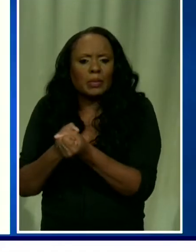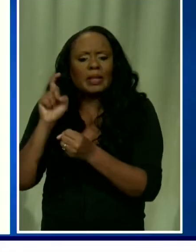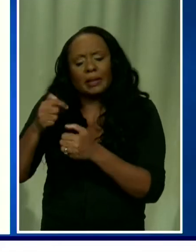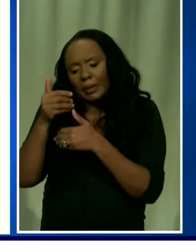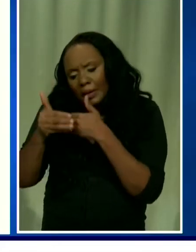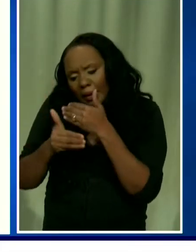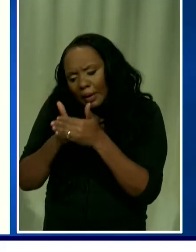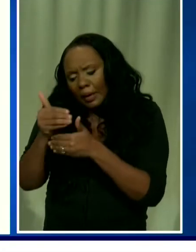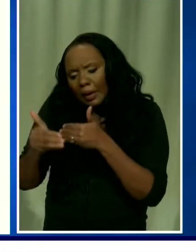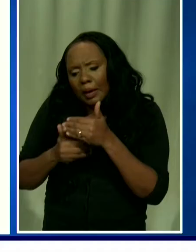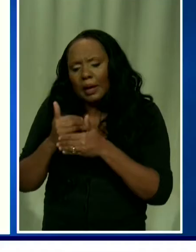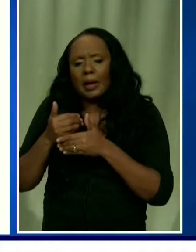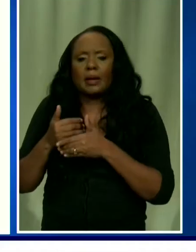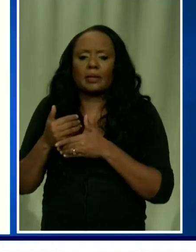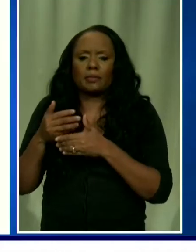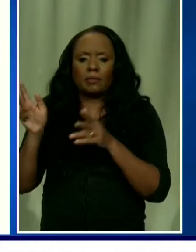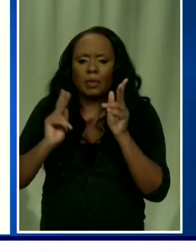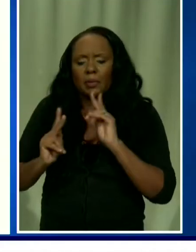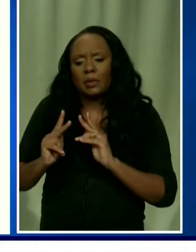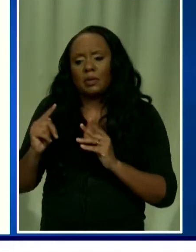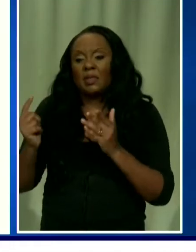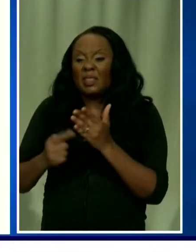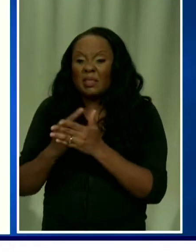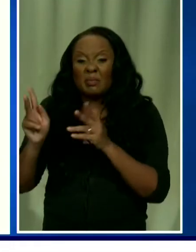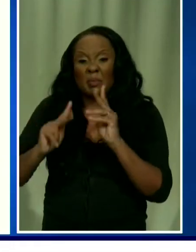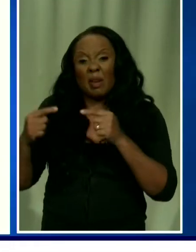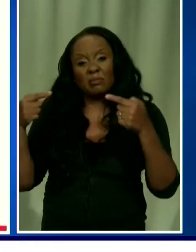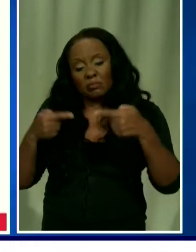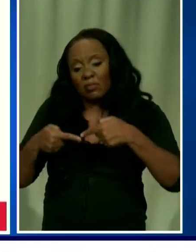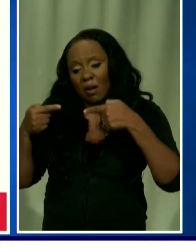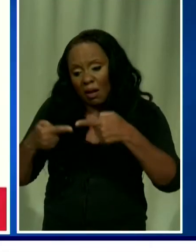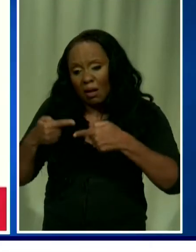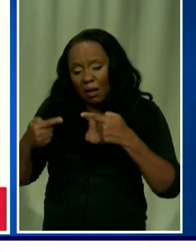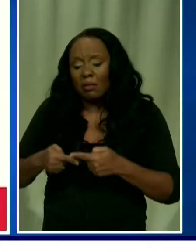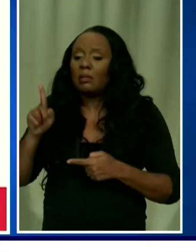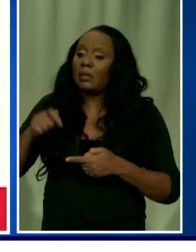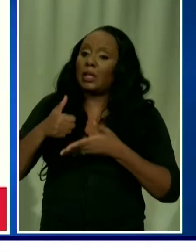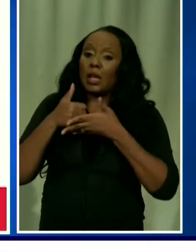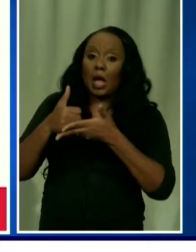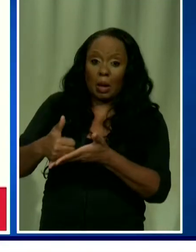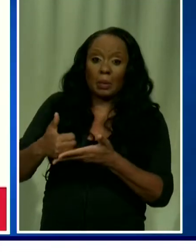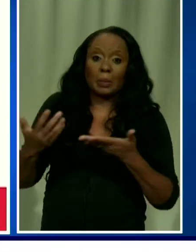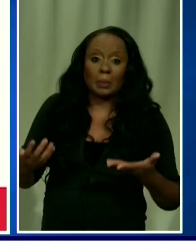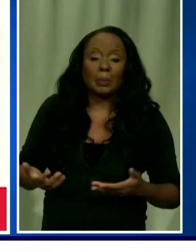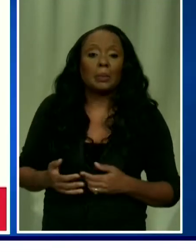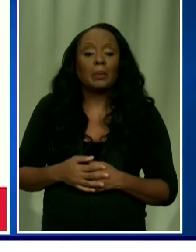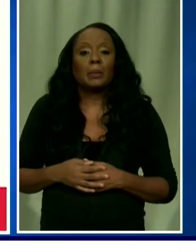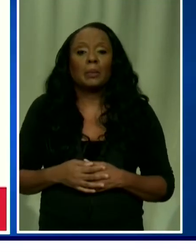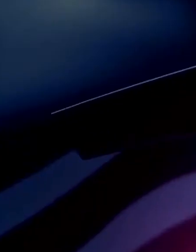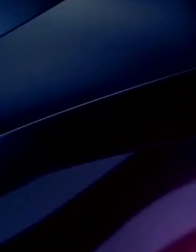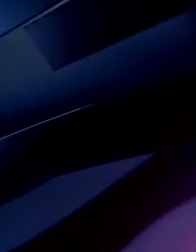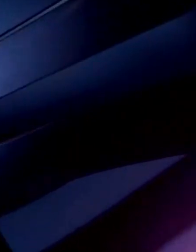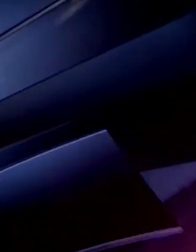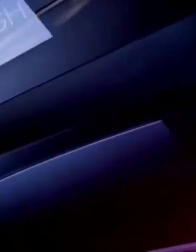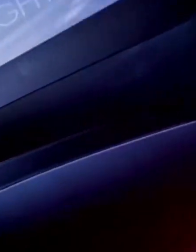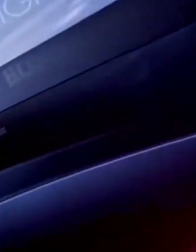to those who are struggling. Anne-Marie Bailey, CBC News.